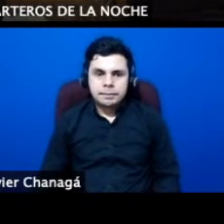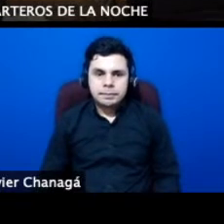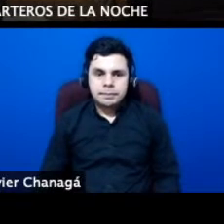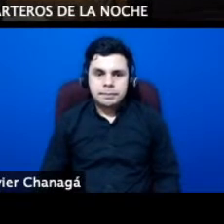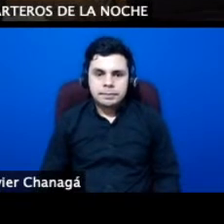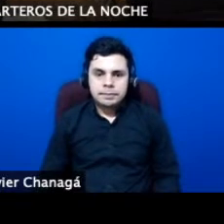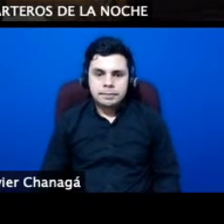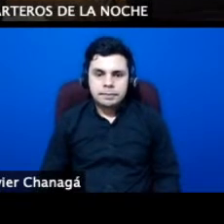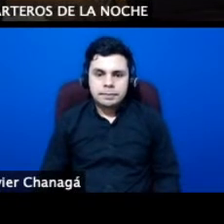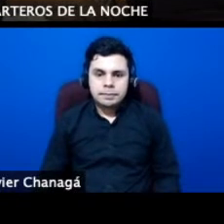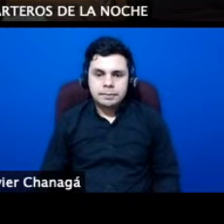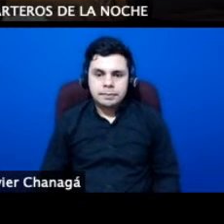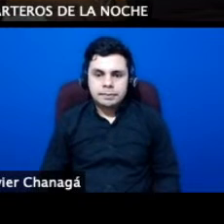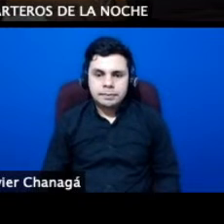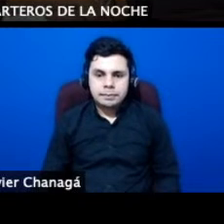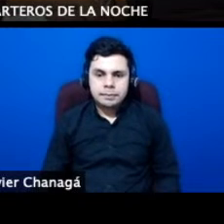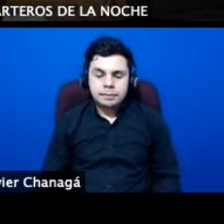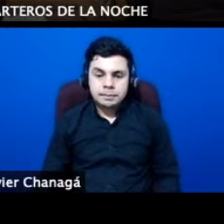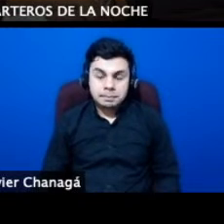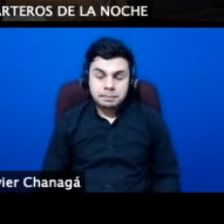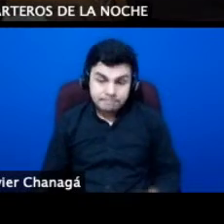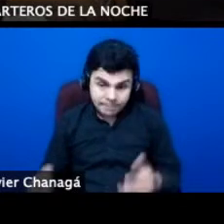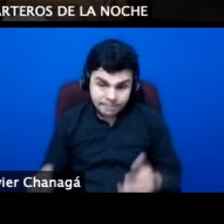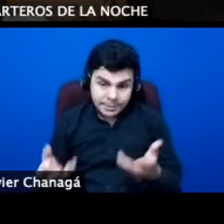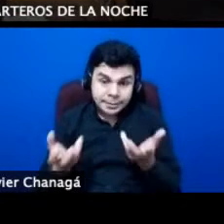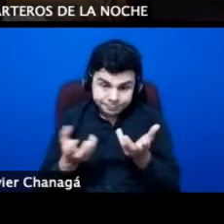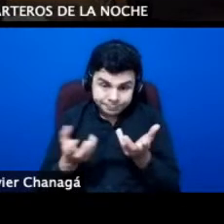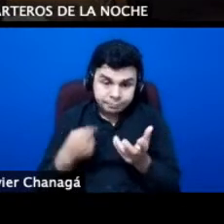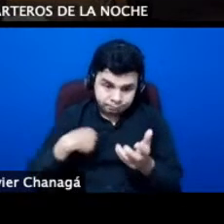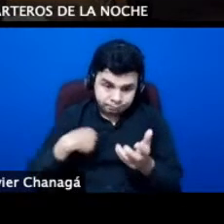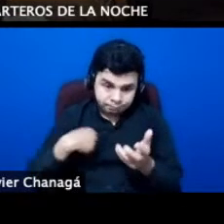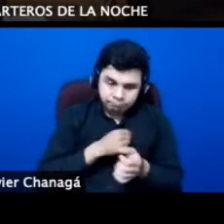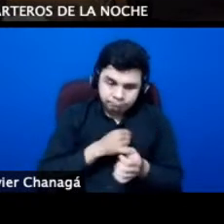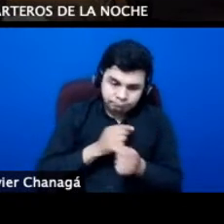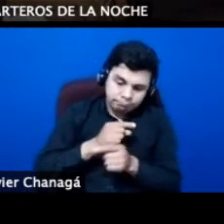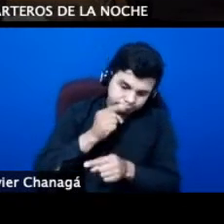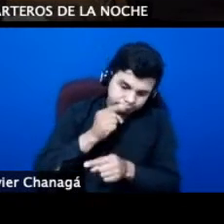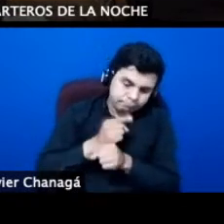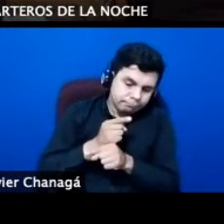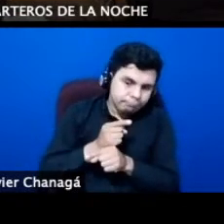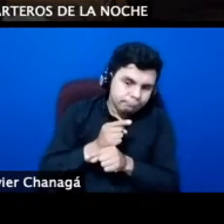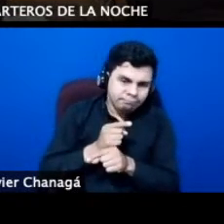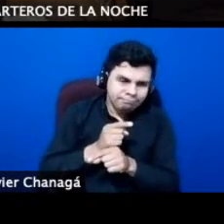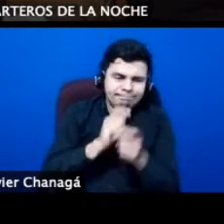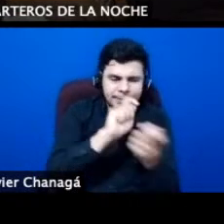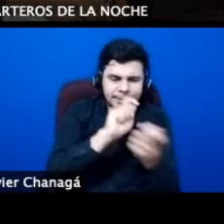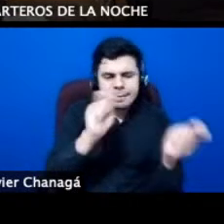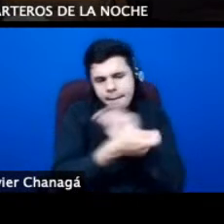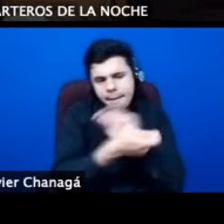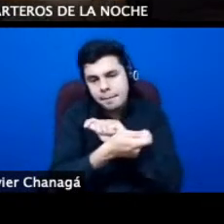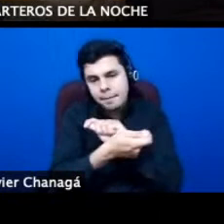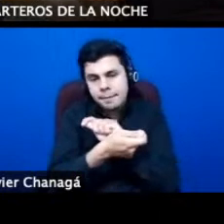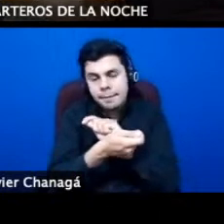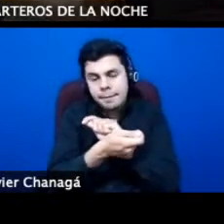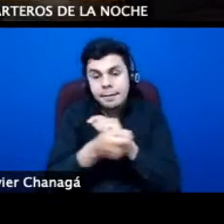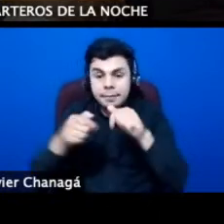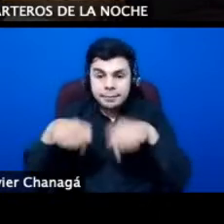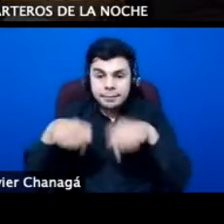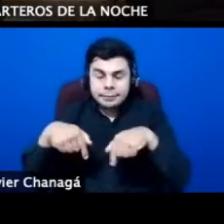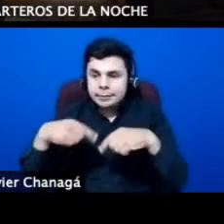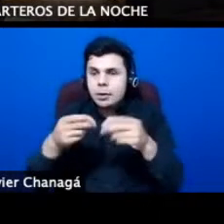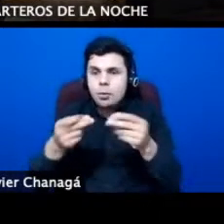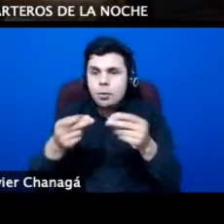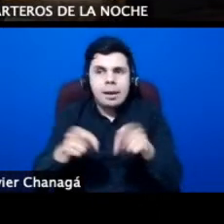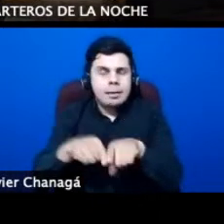De hecho, así lo asumimos y fue una decisión que llamamos nosotros aquí en Caliente, pero que a nosotros como equipo